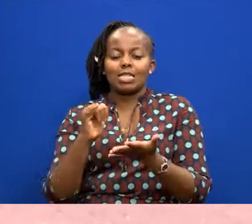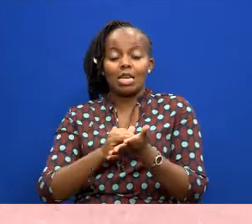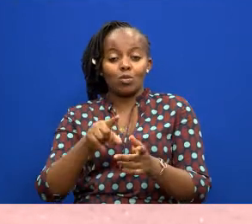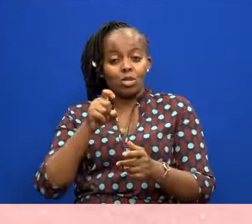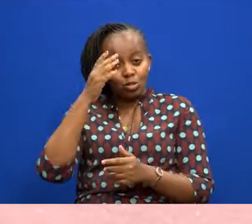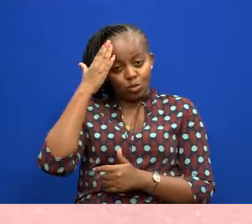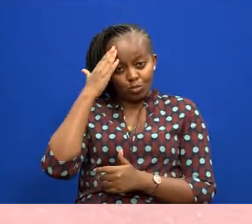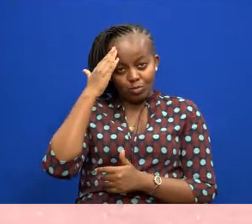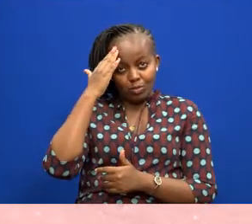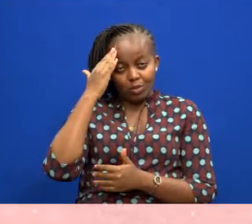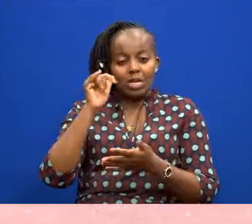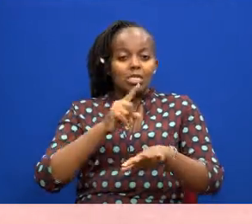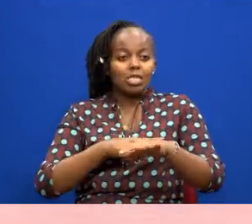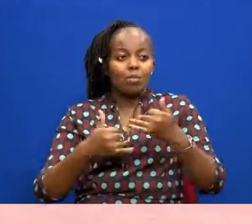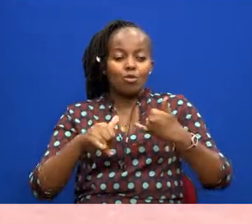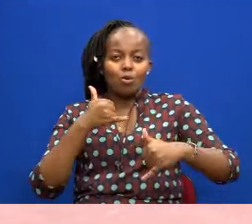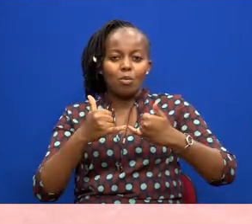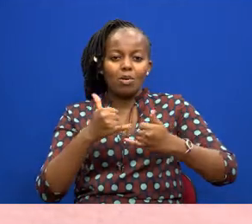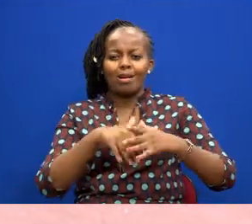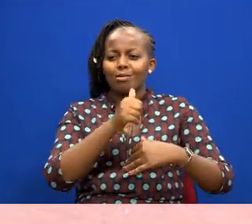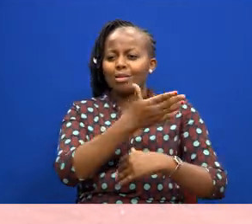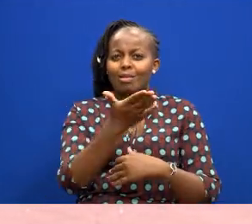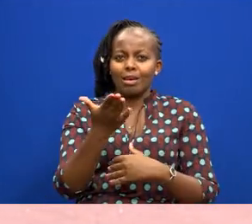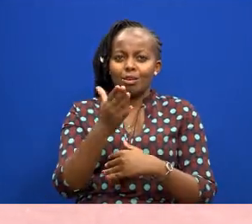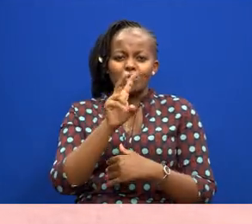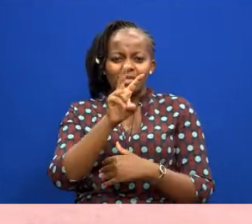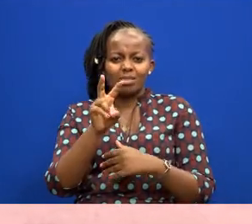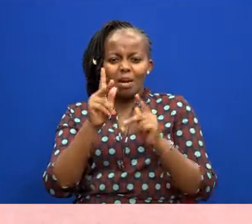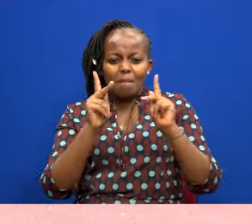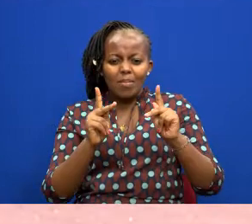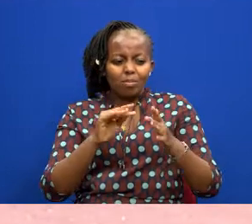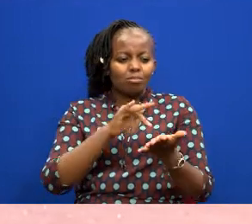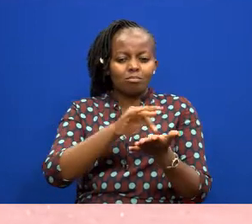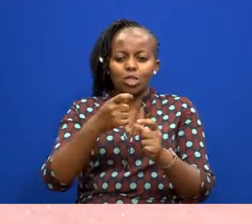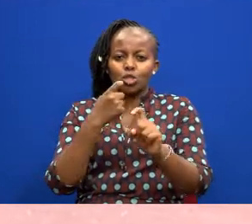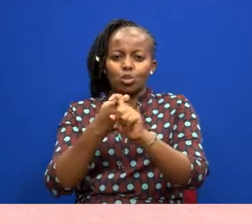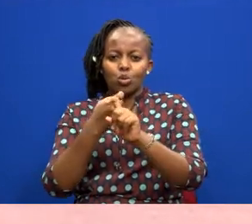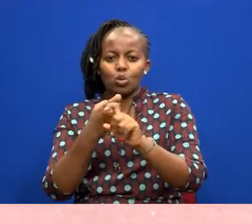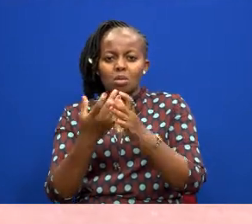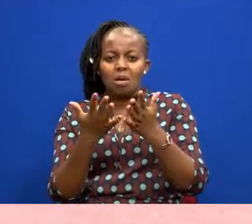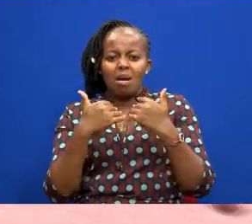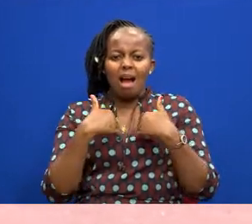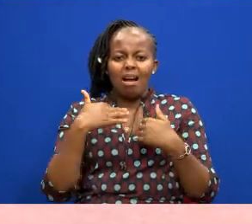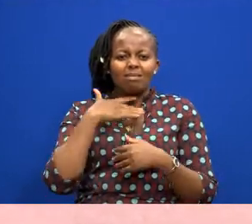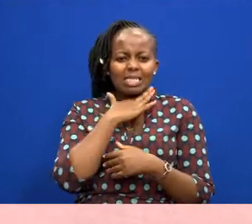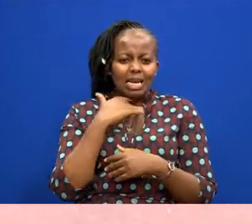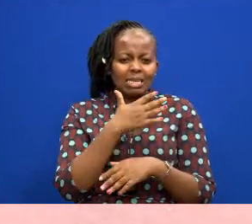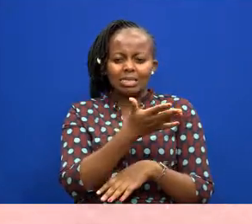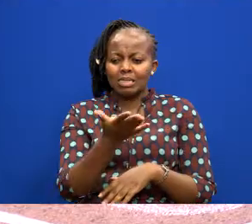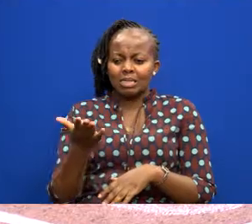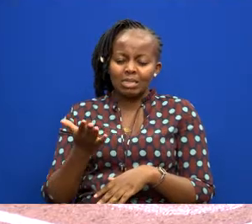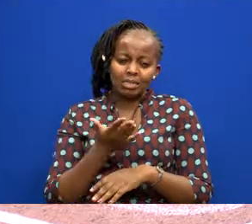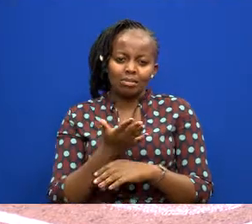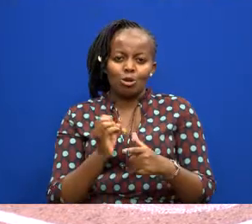or safety rules. When we're playing it at the estate, utapata watu wameleta stones, maybe there are some garbage, maybe there are